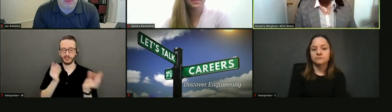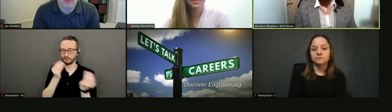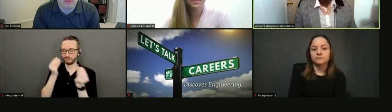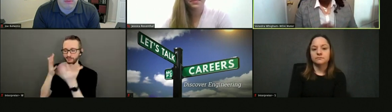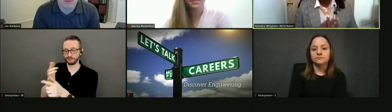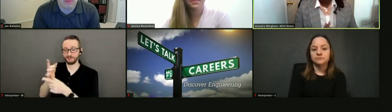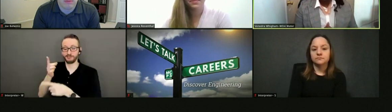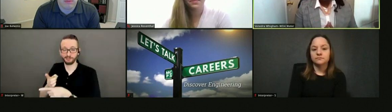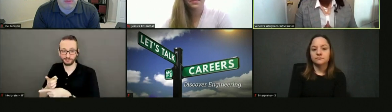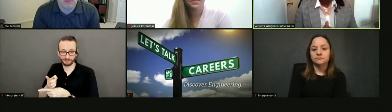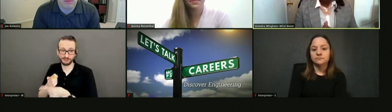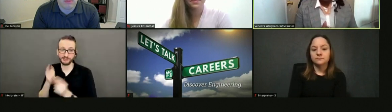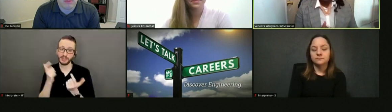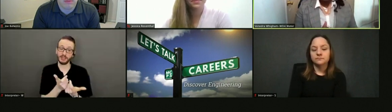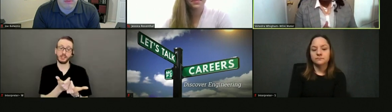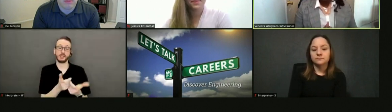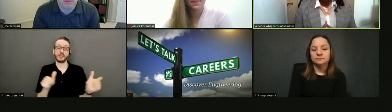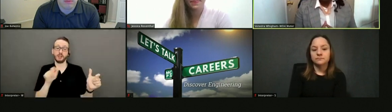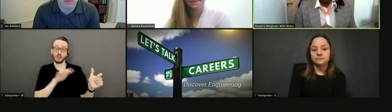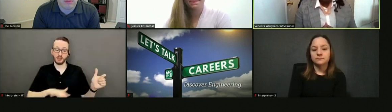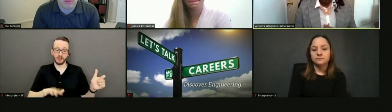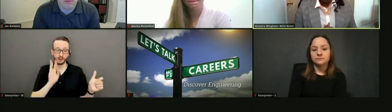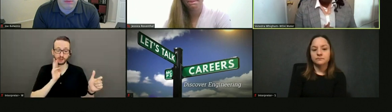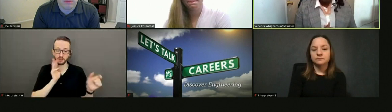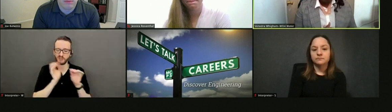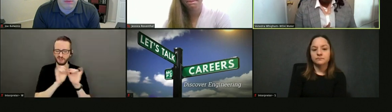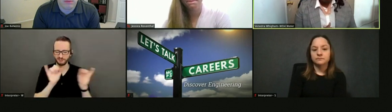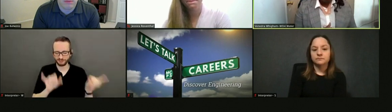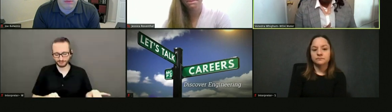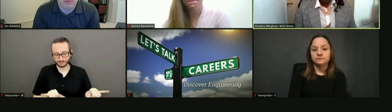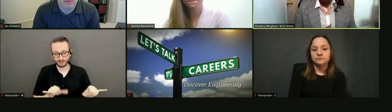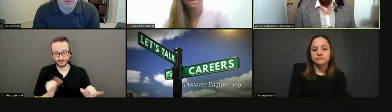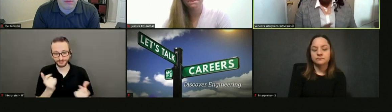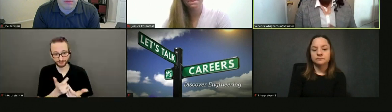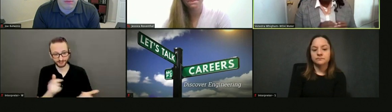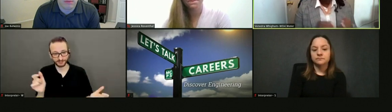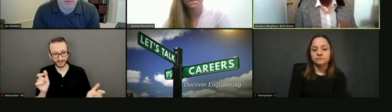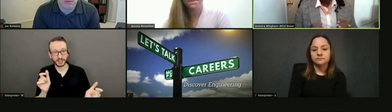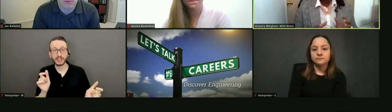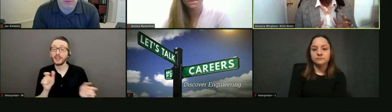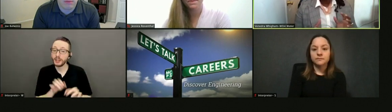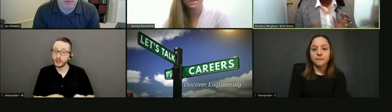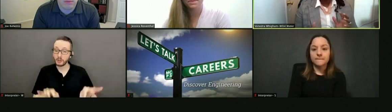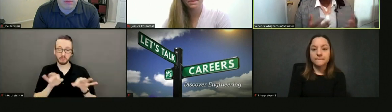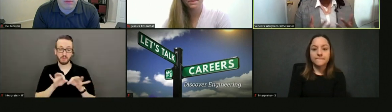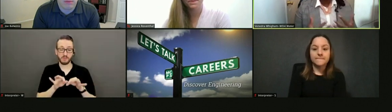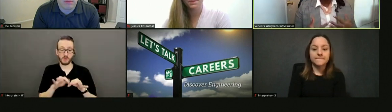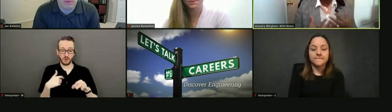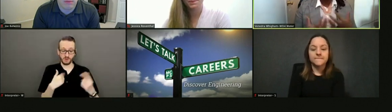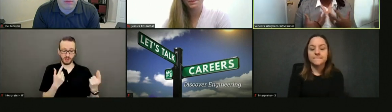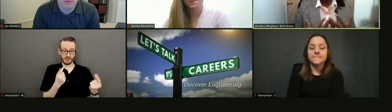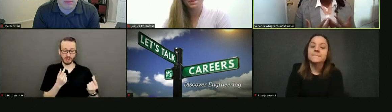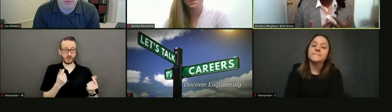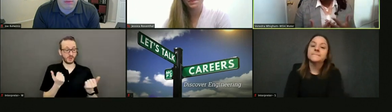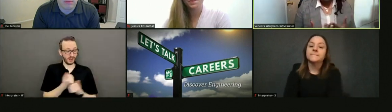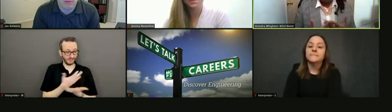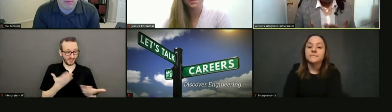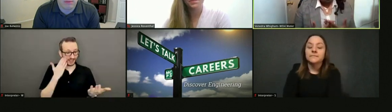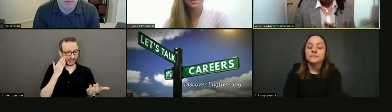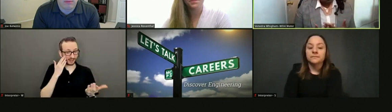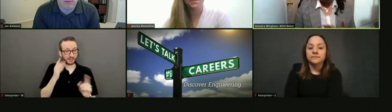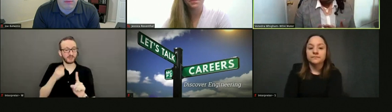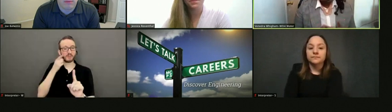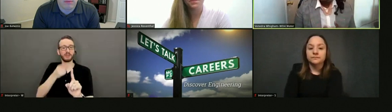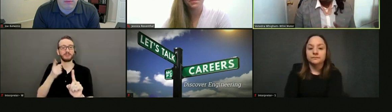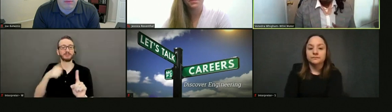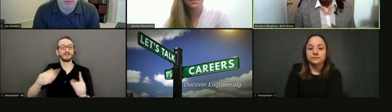a large water utility. It's important that everything that I do, I know that I'm serving the community and